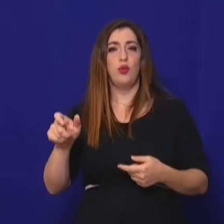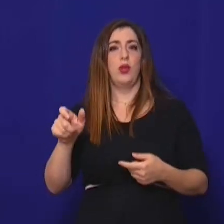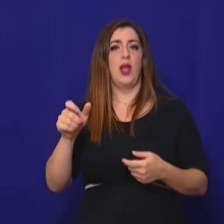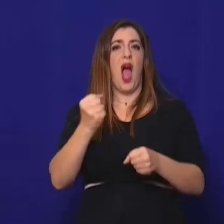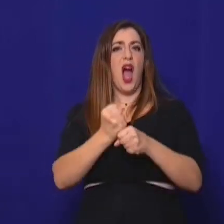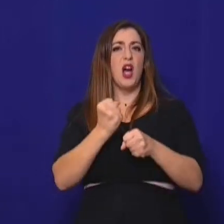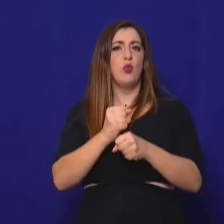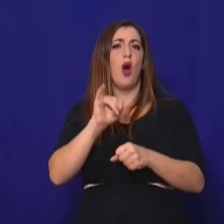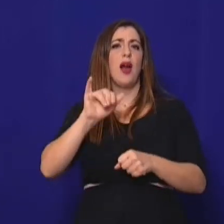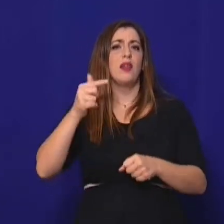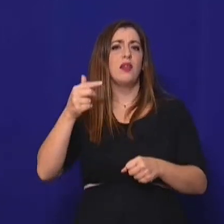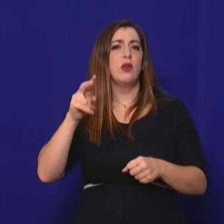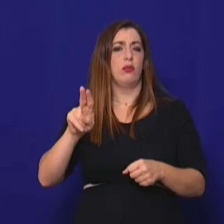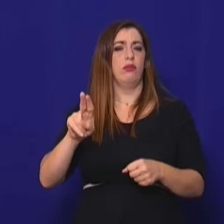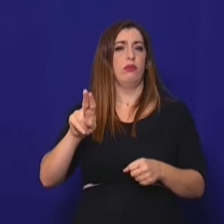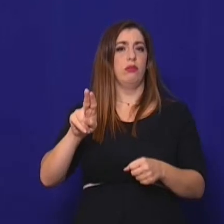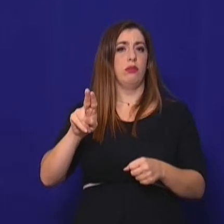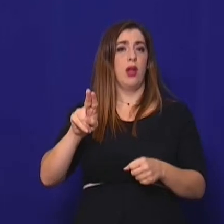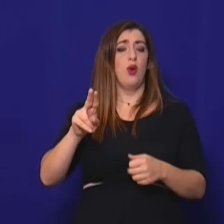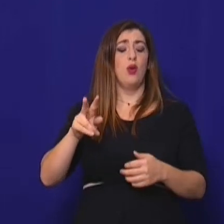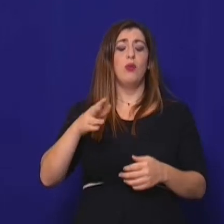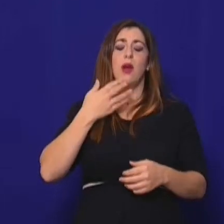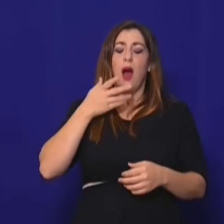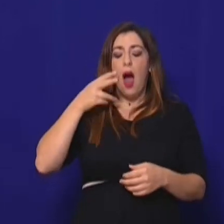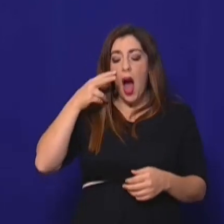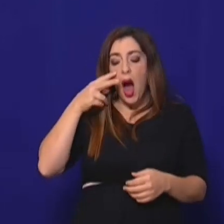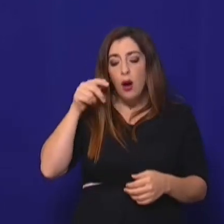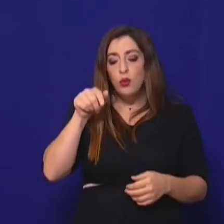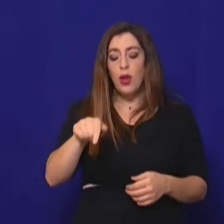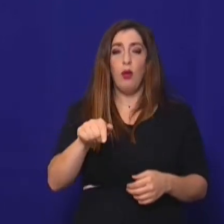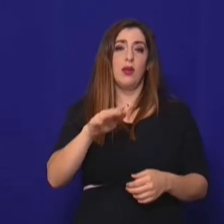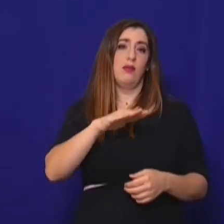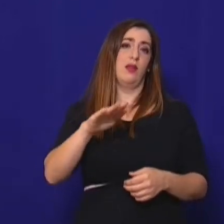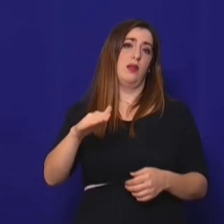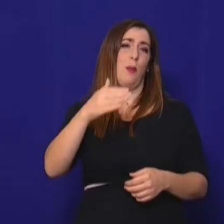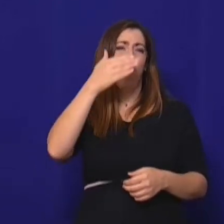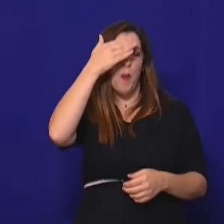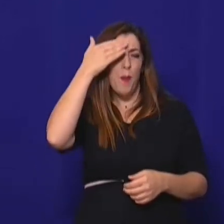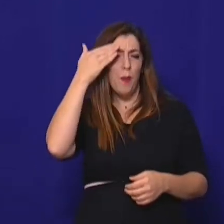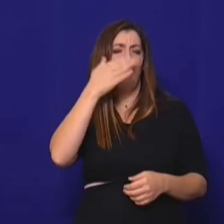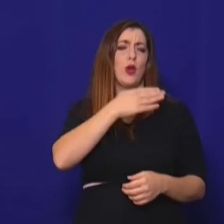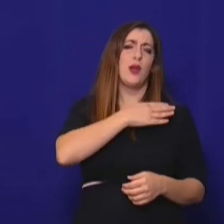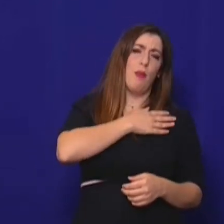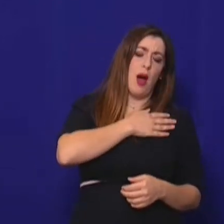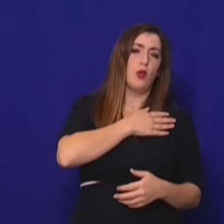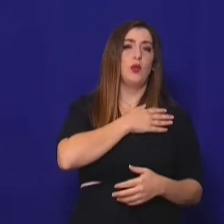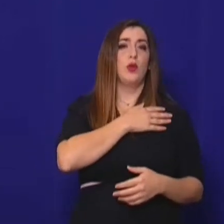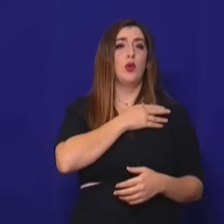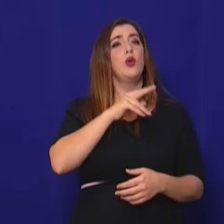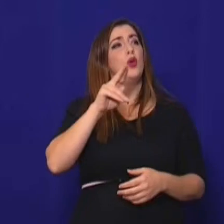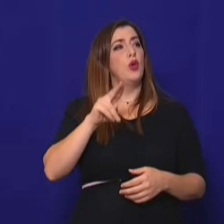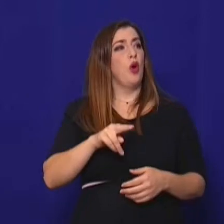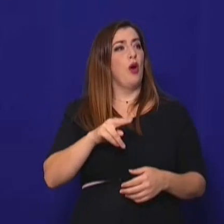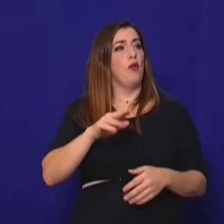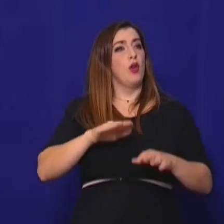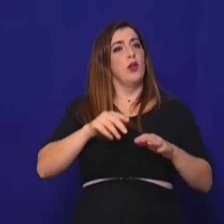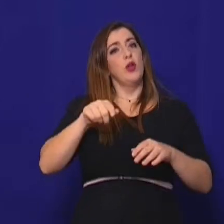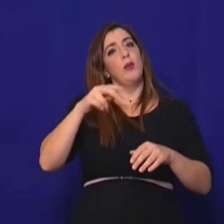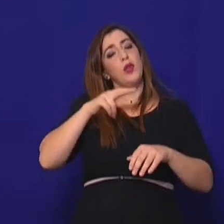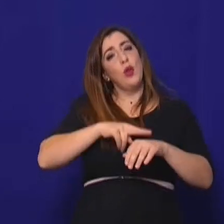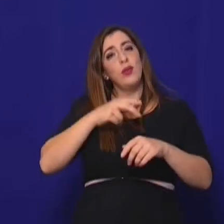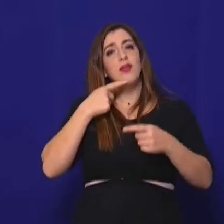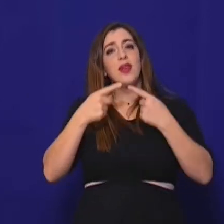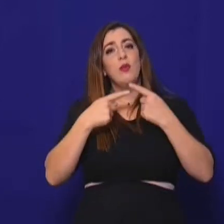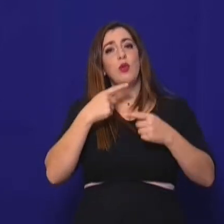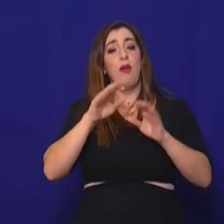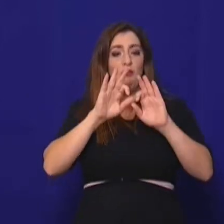jgħaddu dawn il-pazjenti. Tajjeb titkellmu wkoll mal-familjari ta' nies li kellhom xi ħadd li miet.